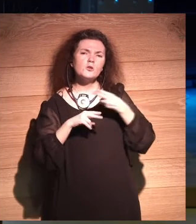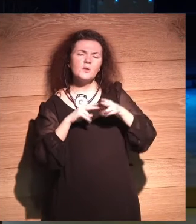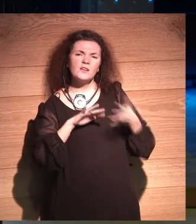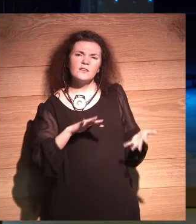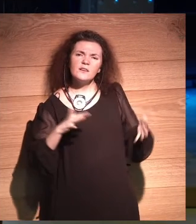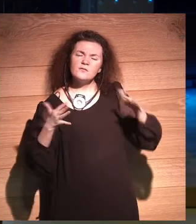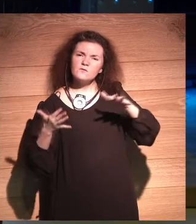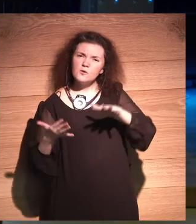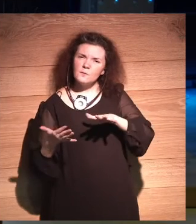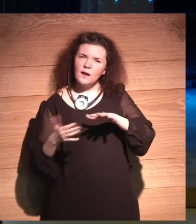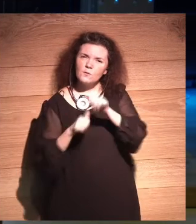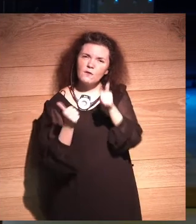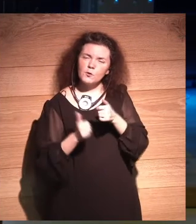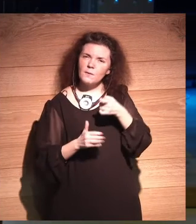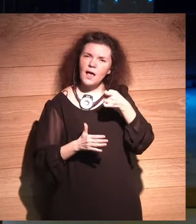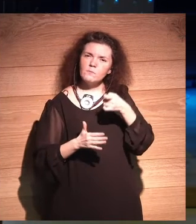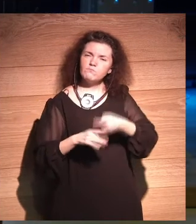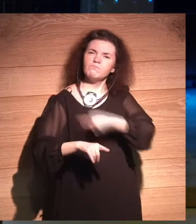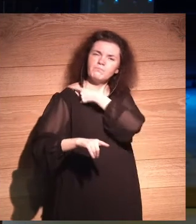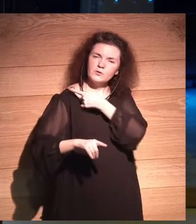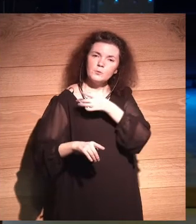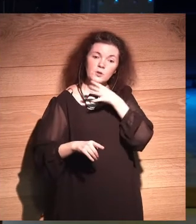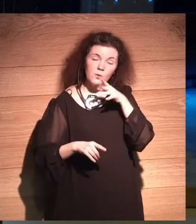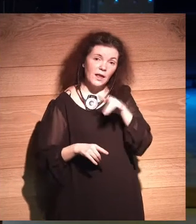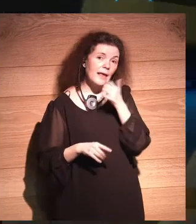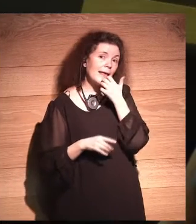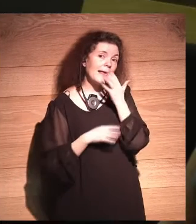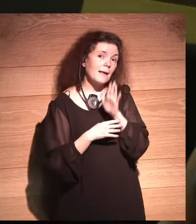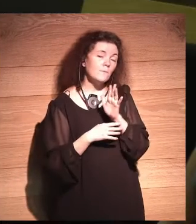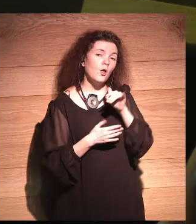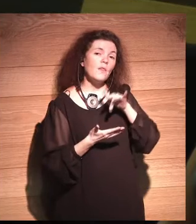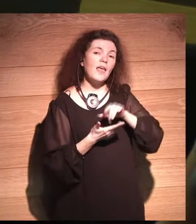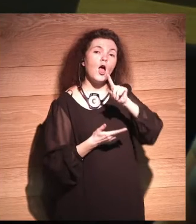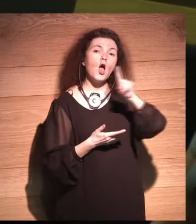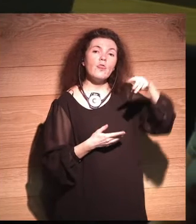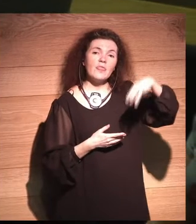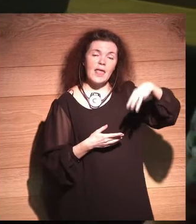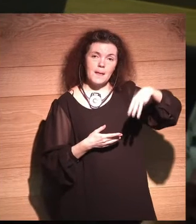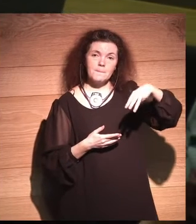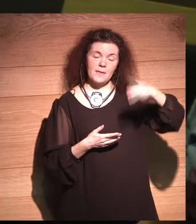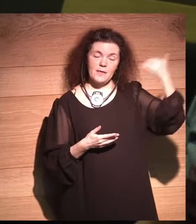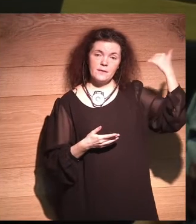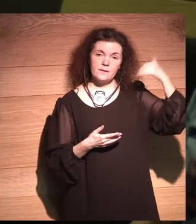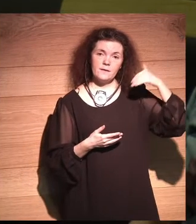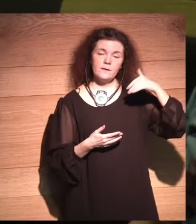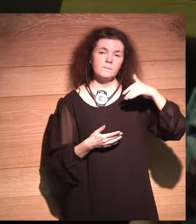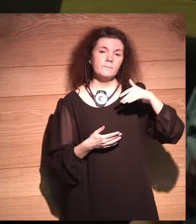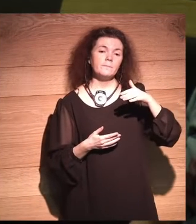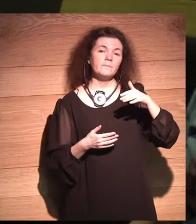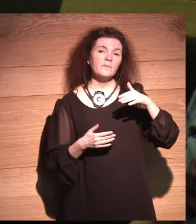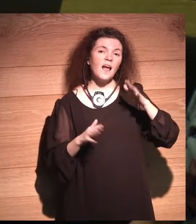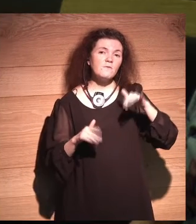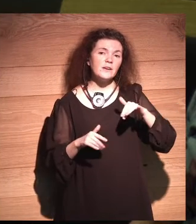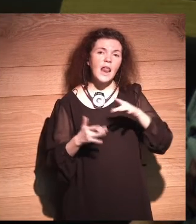drastically? Because here we have the example of the UNTM that didn't have like a clear